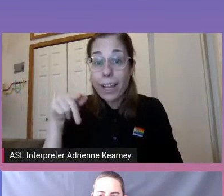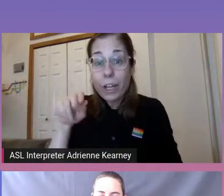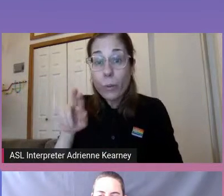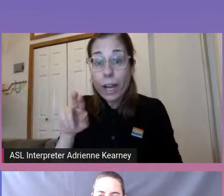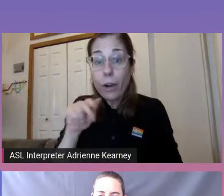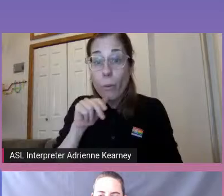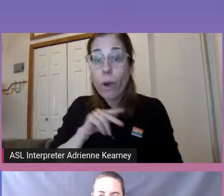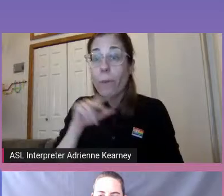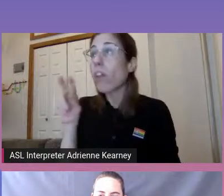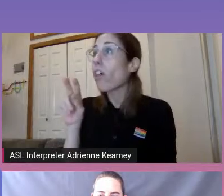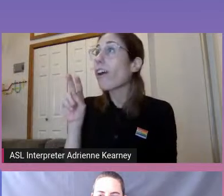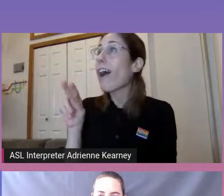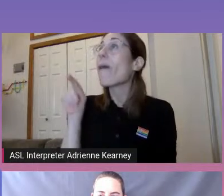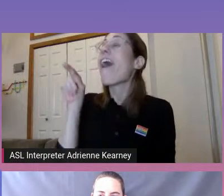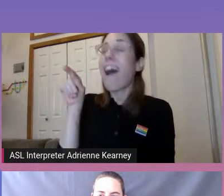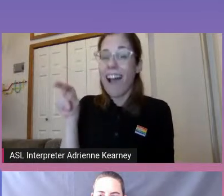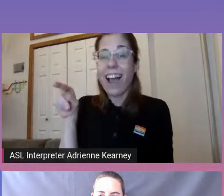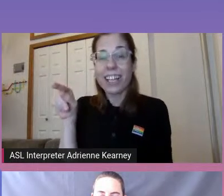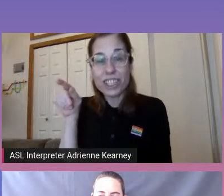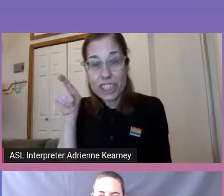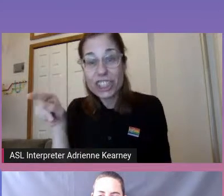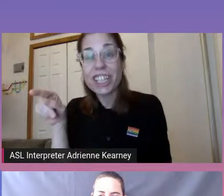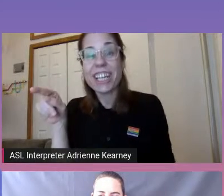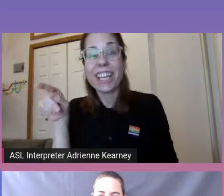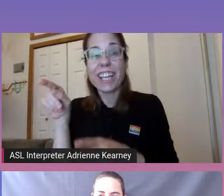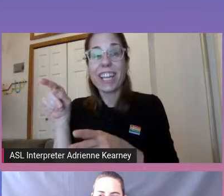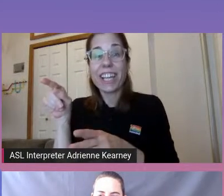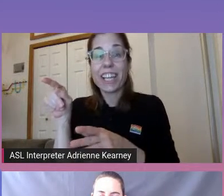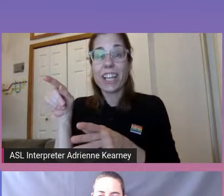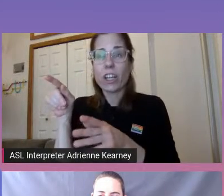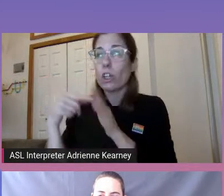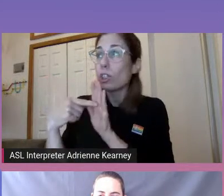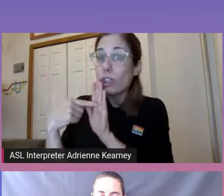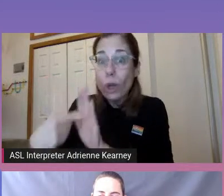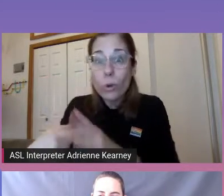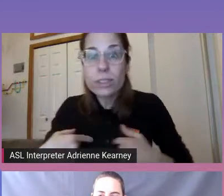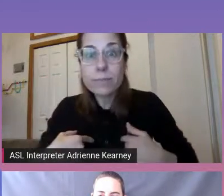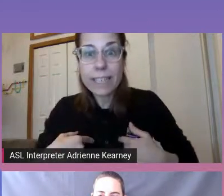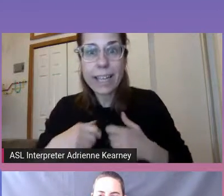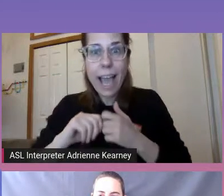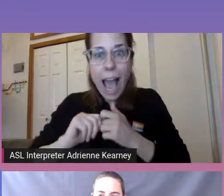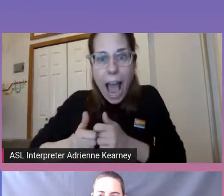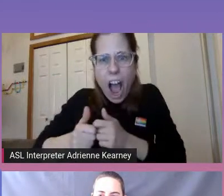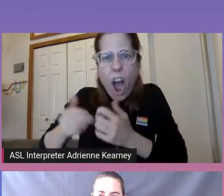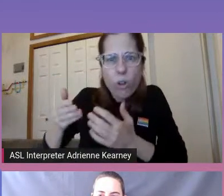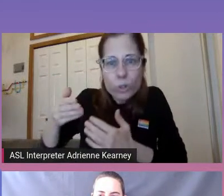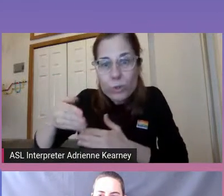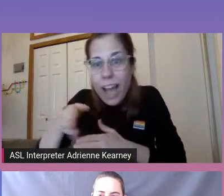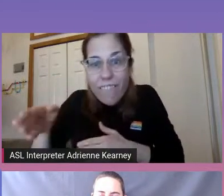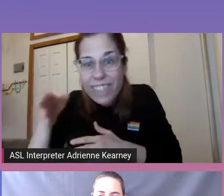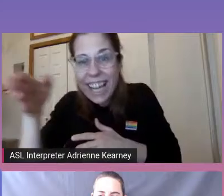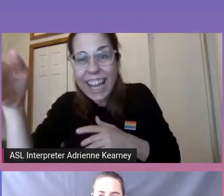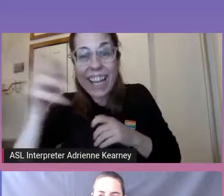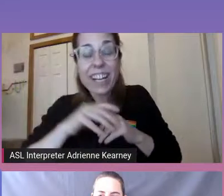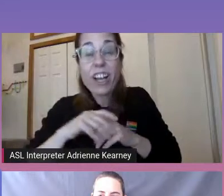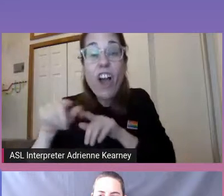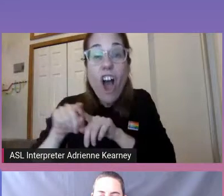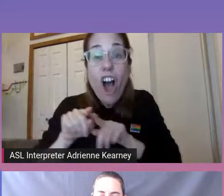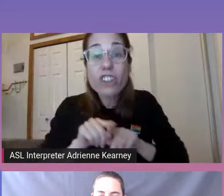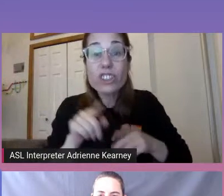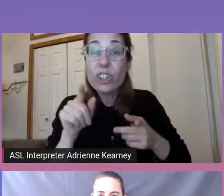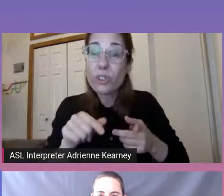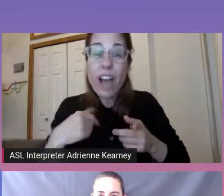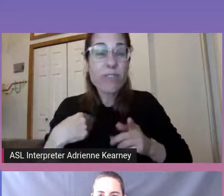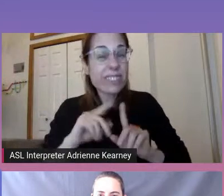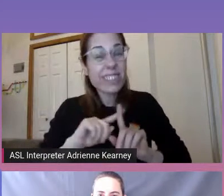kind of has paved the way to teach me how I navigate right now. And then there's also these generations. You know, you have youth folks, you know,